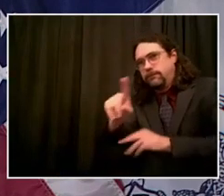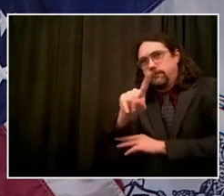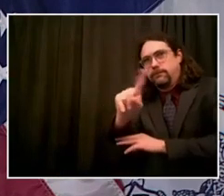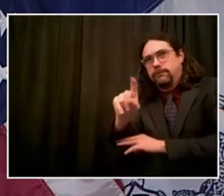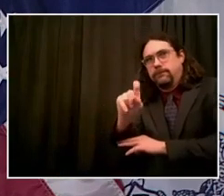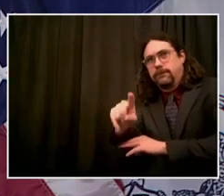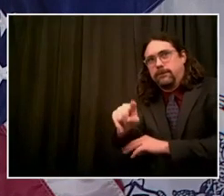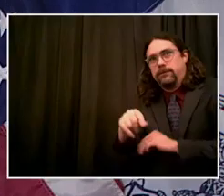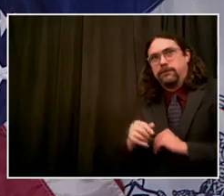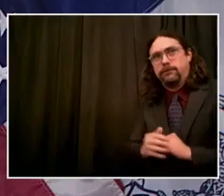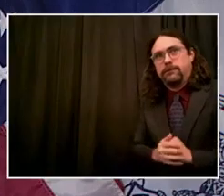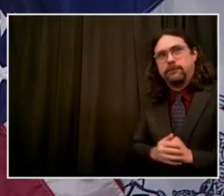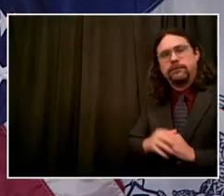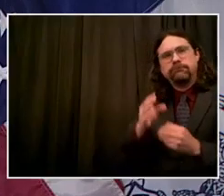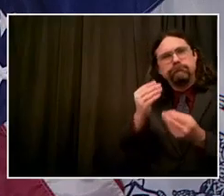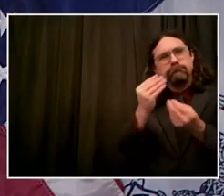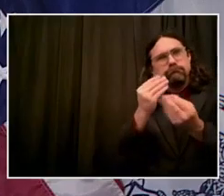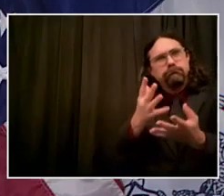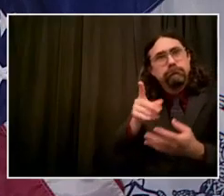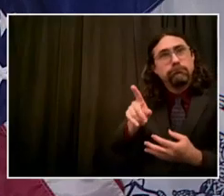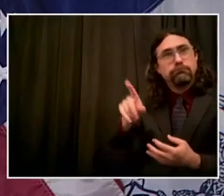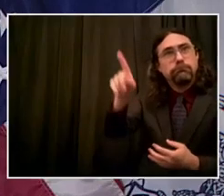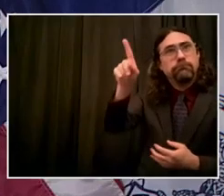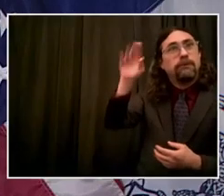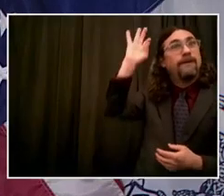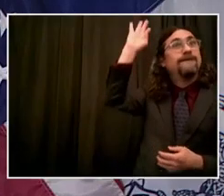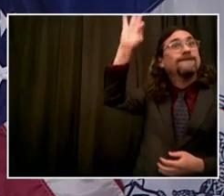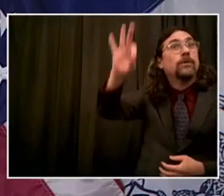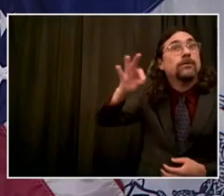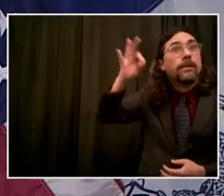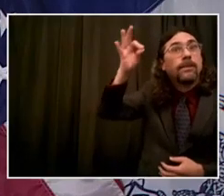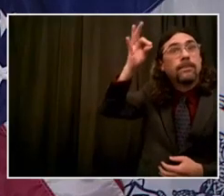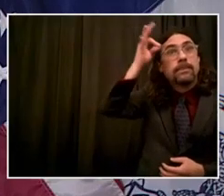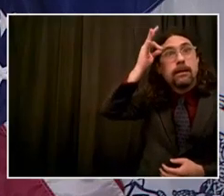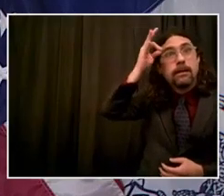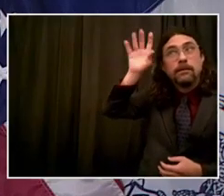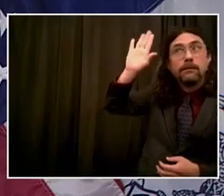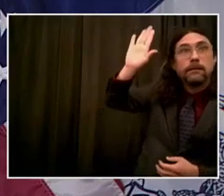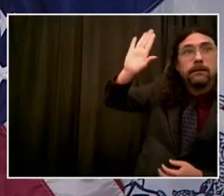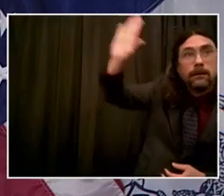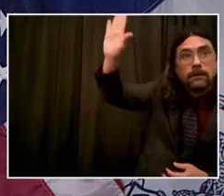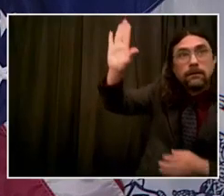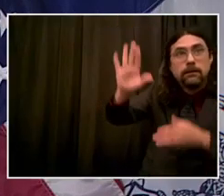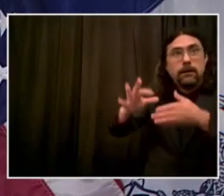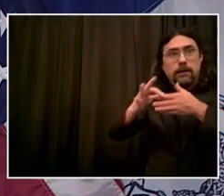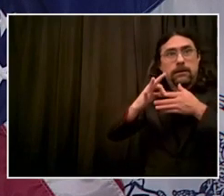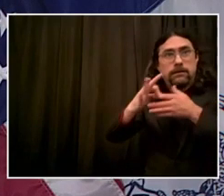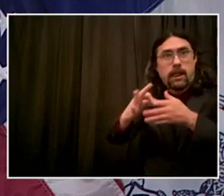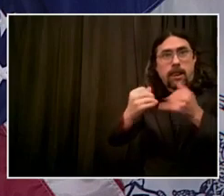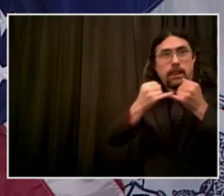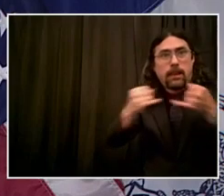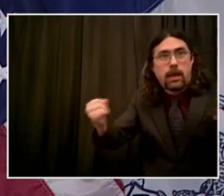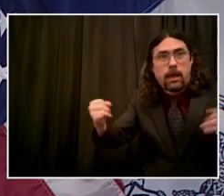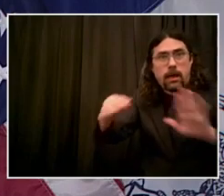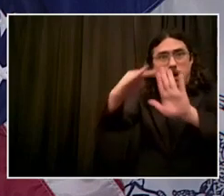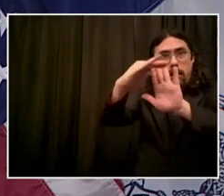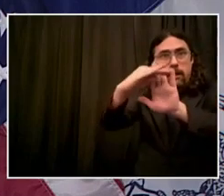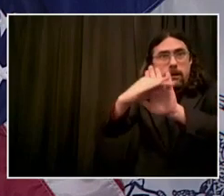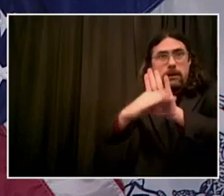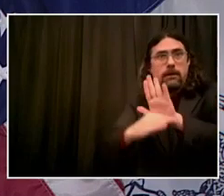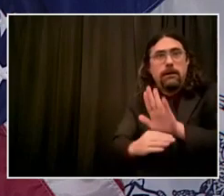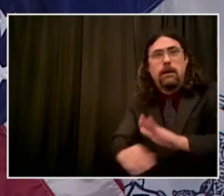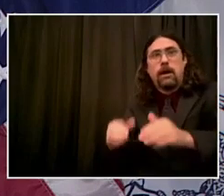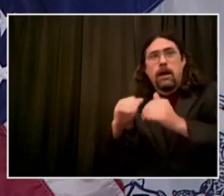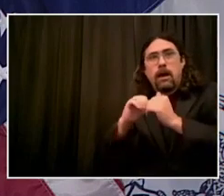that employers reimburse workers for commuting alone in their cars. Now, you've certainly shown no reluctance to criticize the